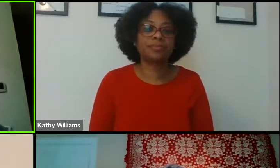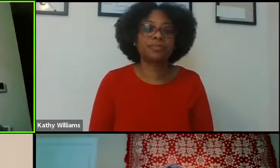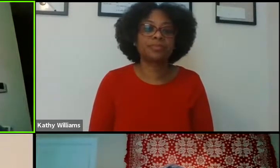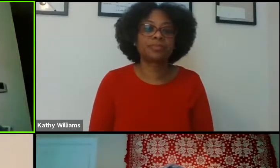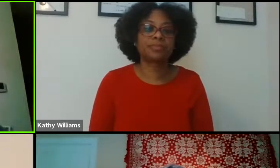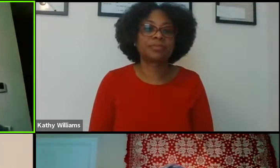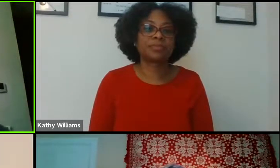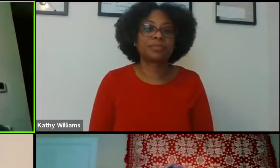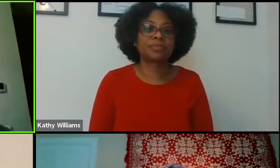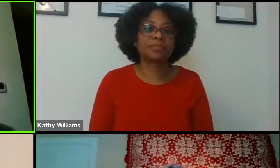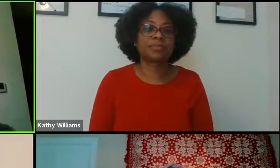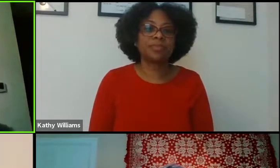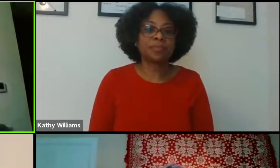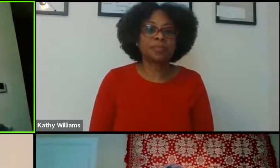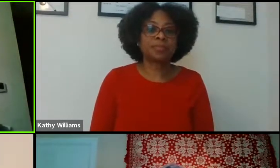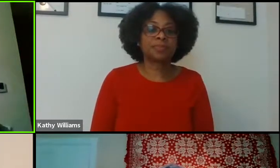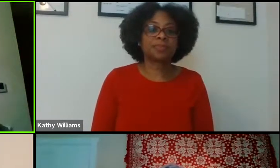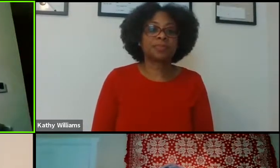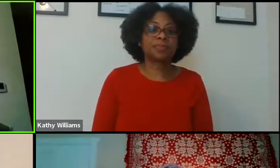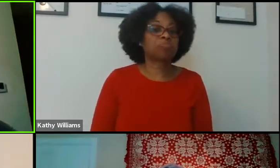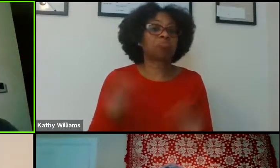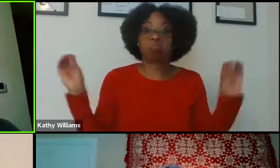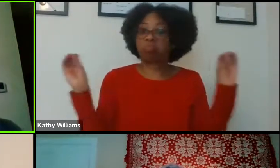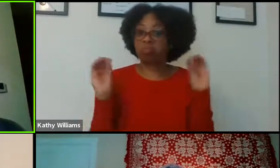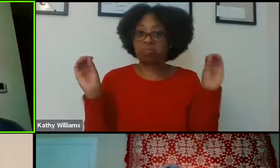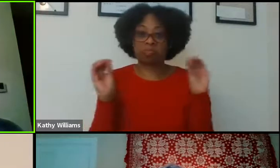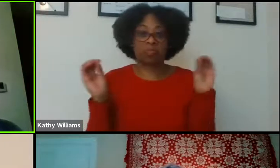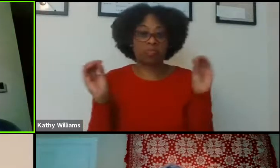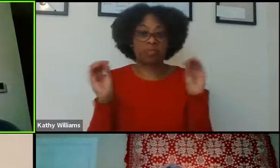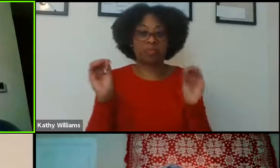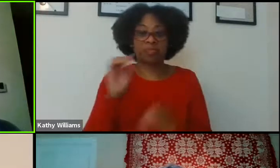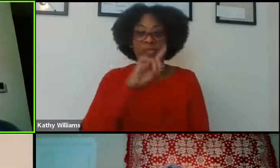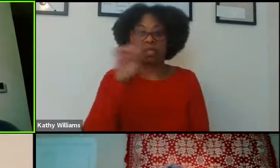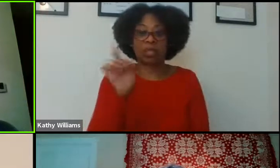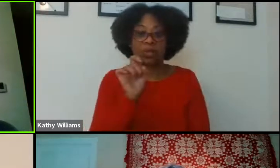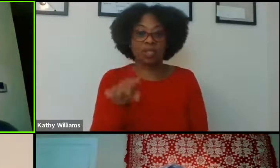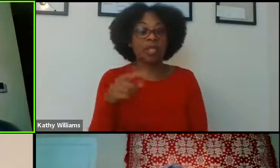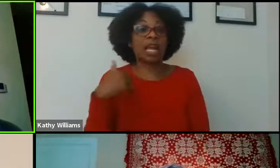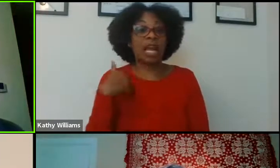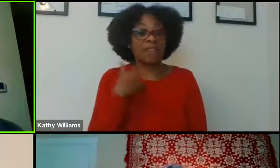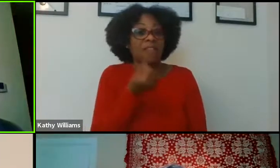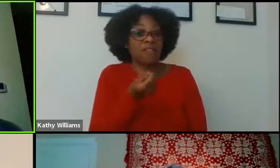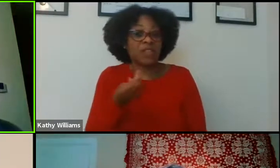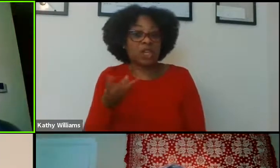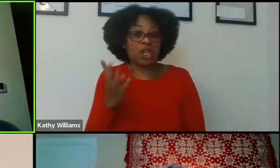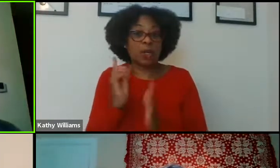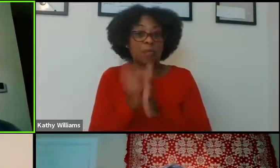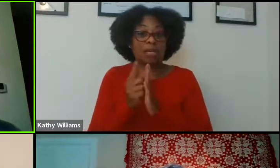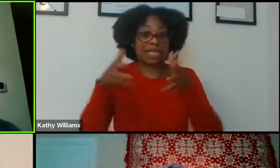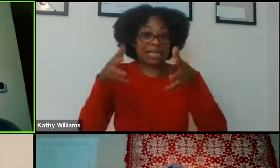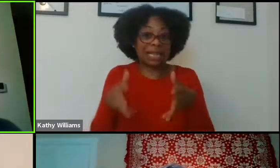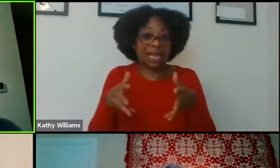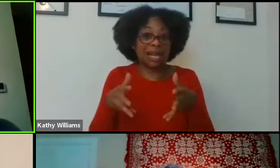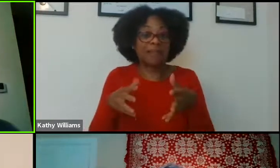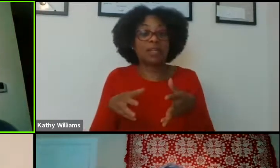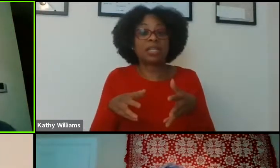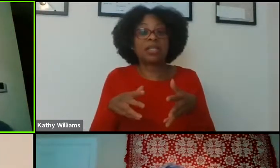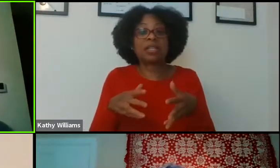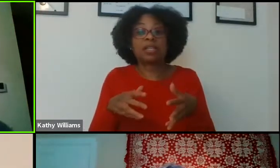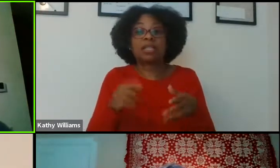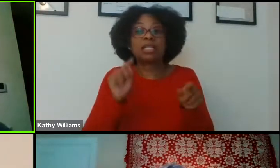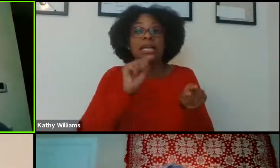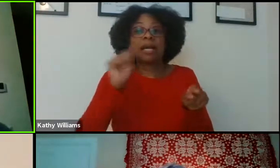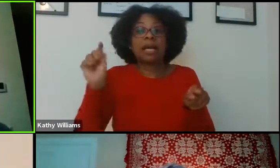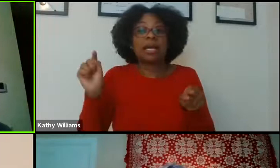Okay, at the moment, we don't have any, but we do have a few minutes left. Does any of our expertise panel